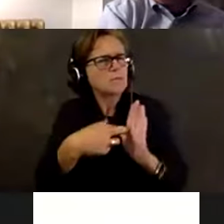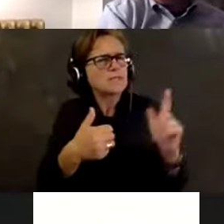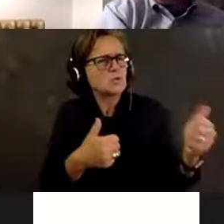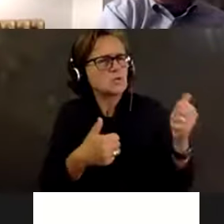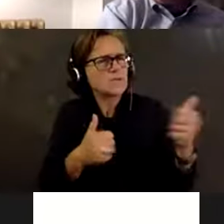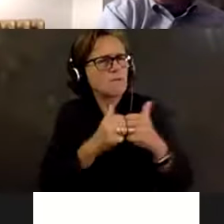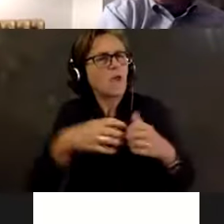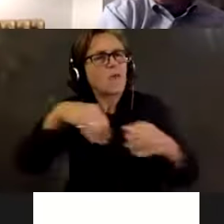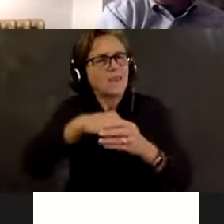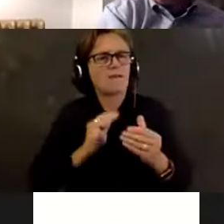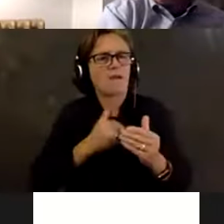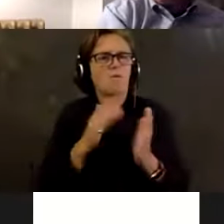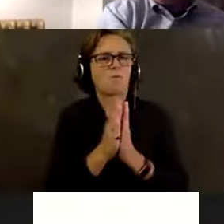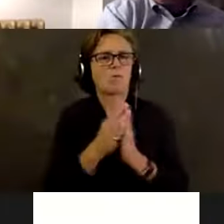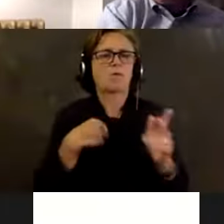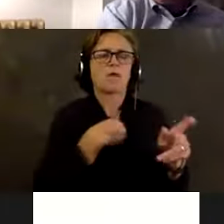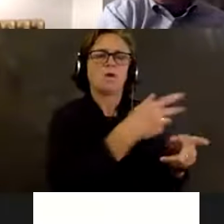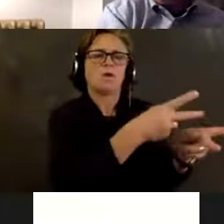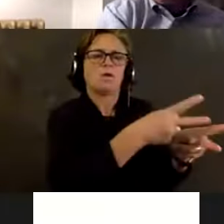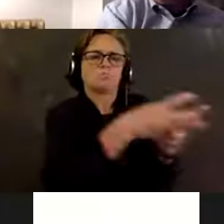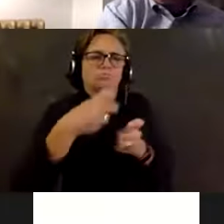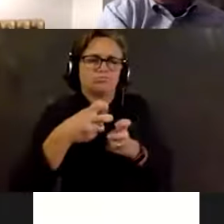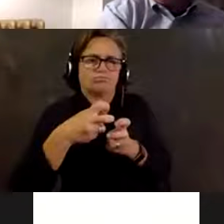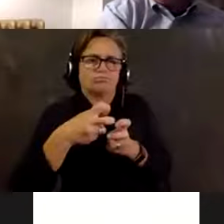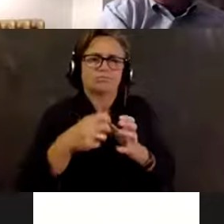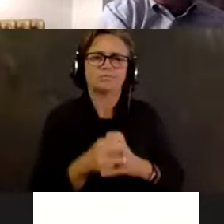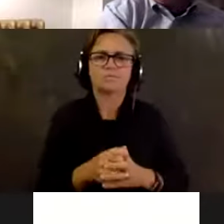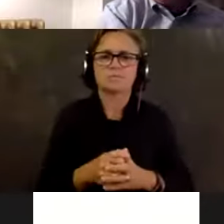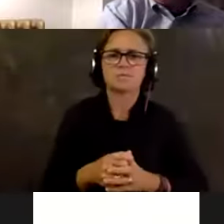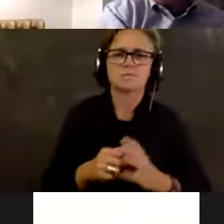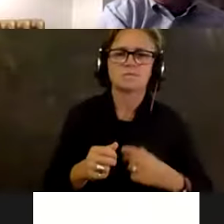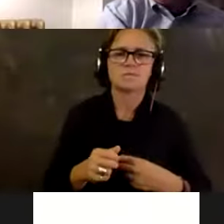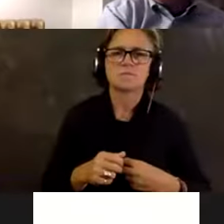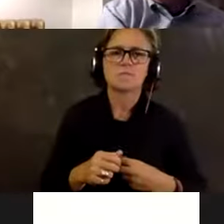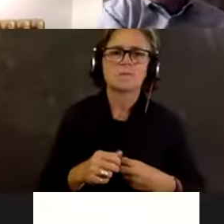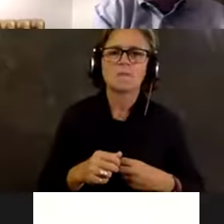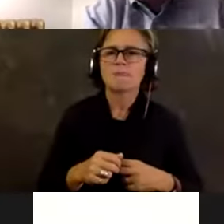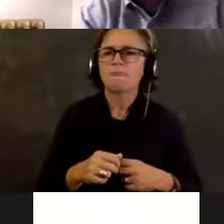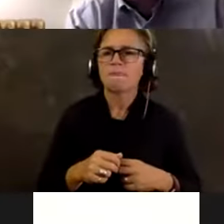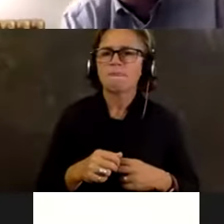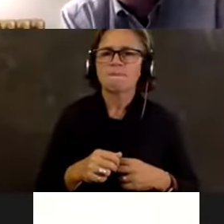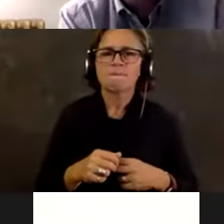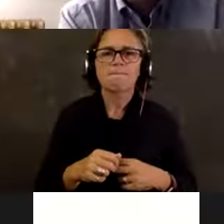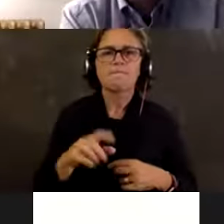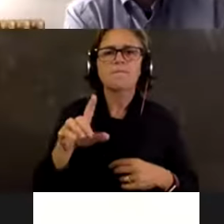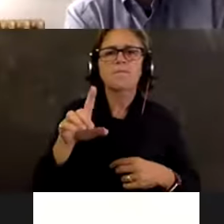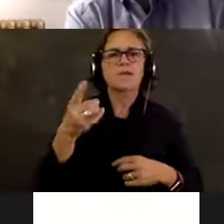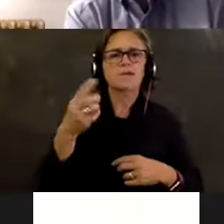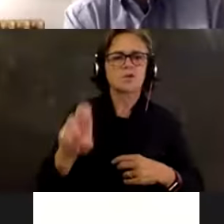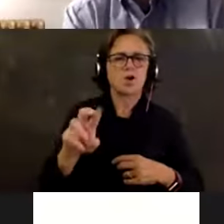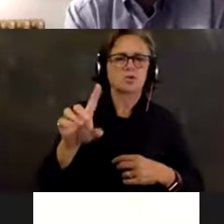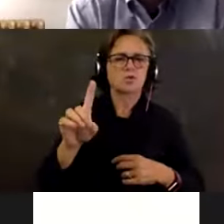of the book. So I just wanted to follow up with what Rohan was saying, because it is important that